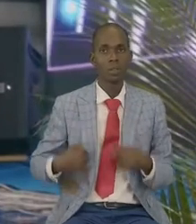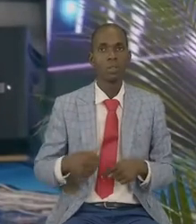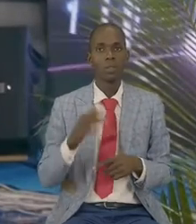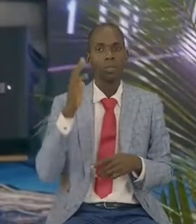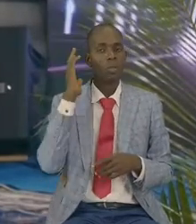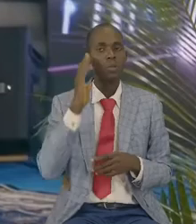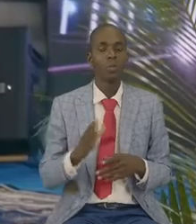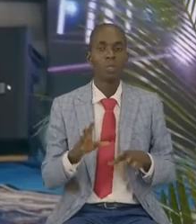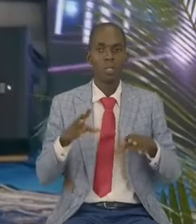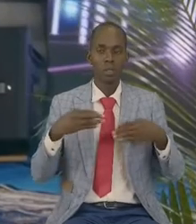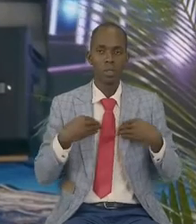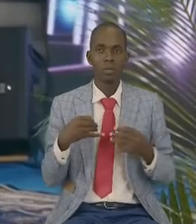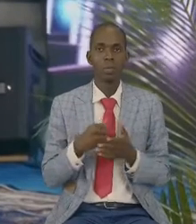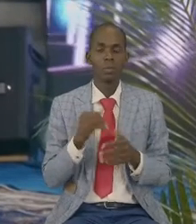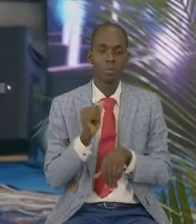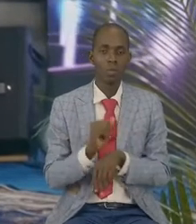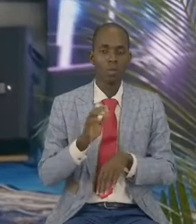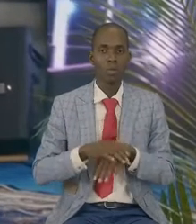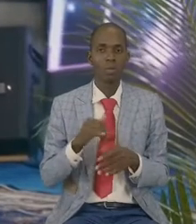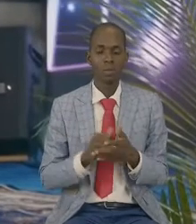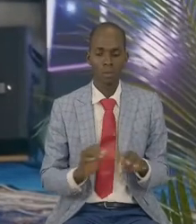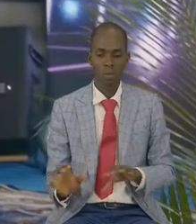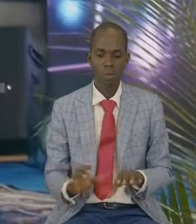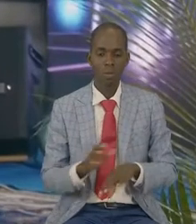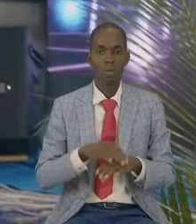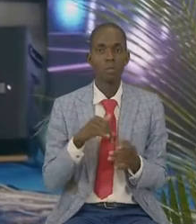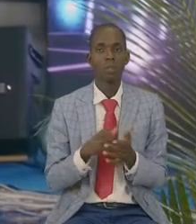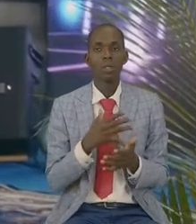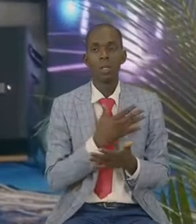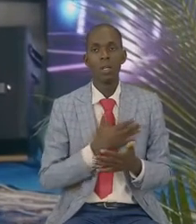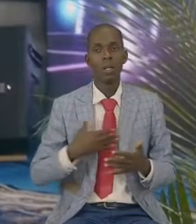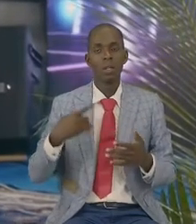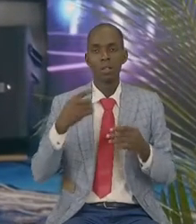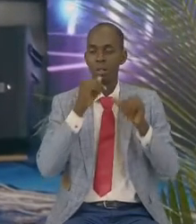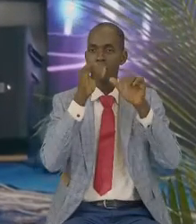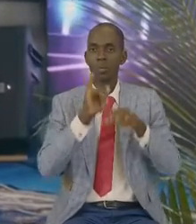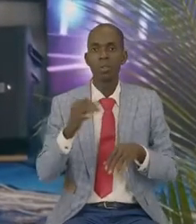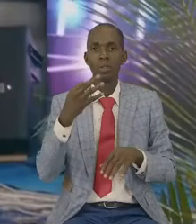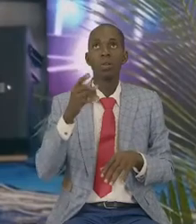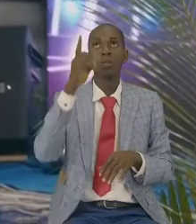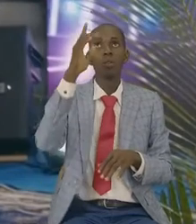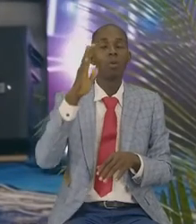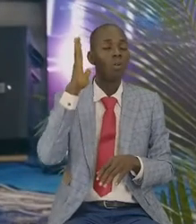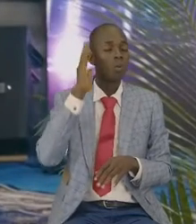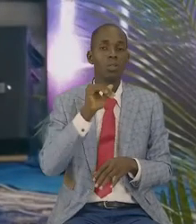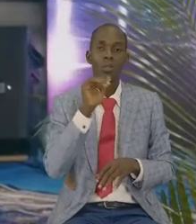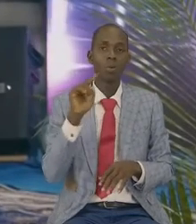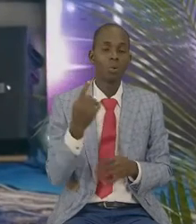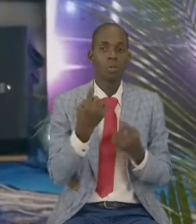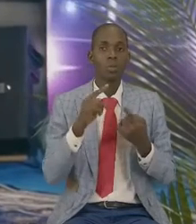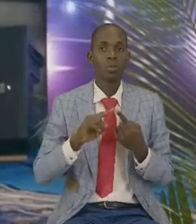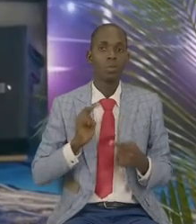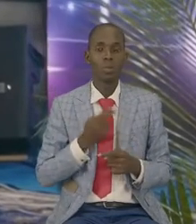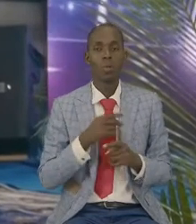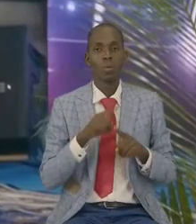will walk on them, act on them, and the blessings of God will not only come to us, but flow